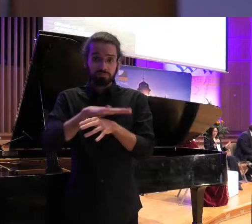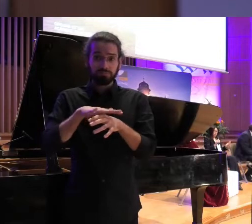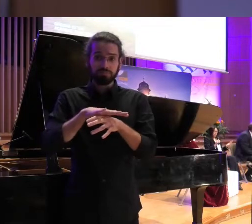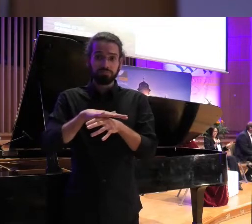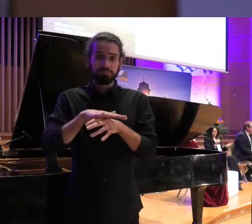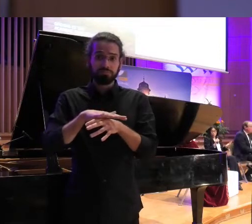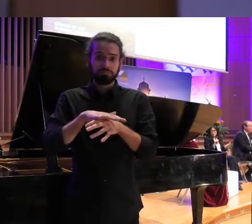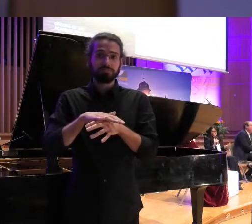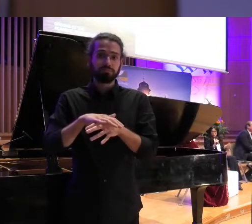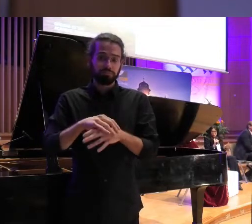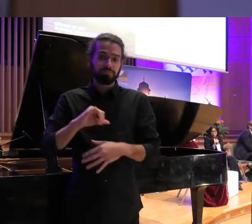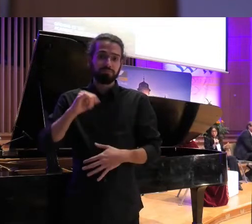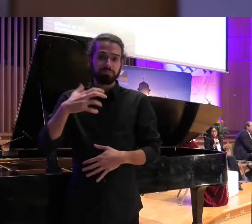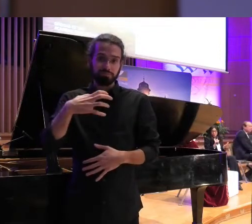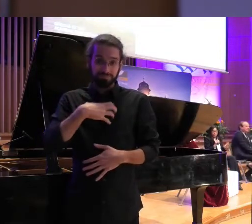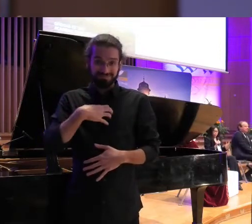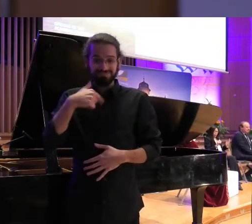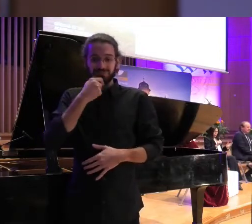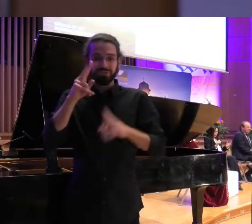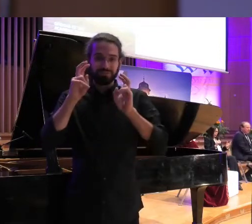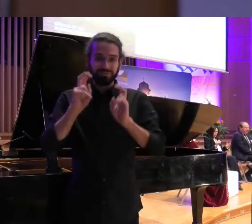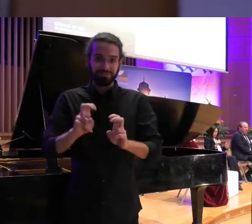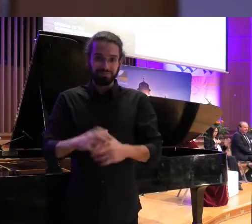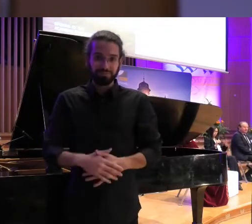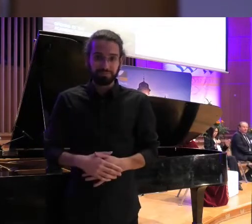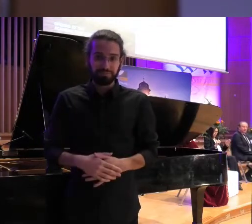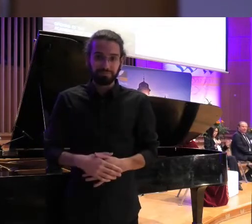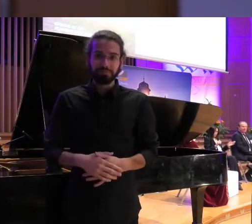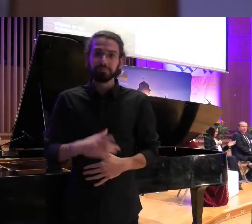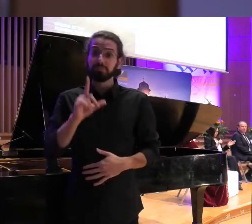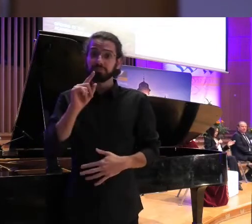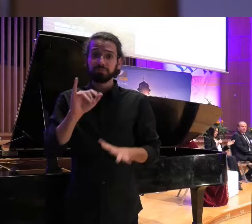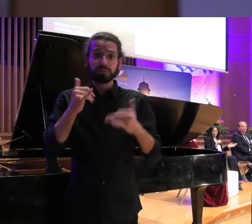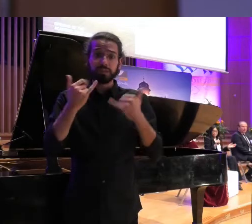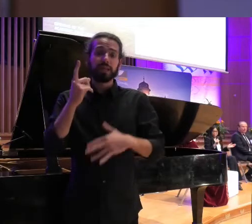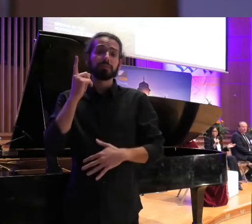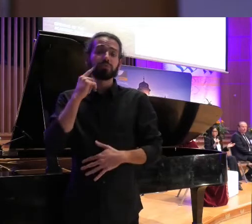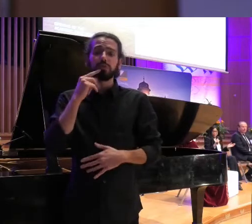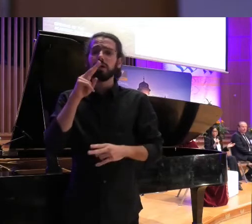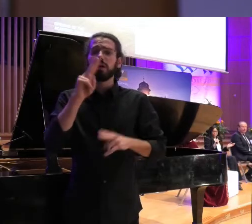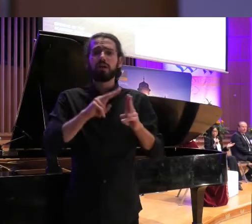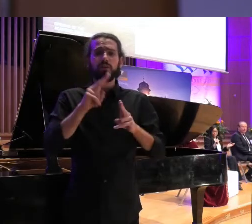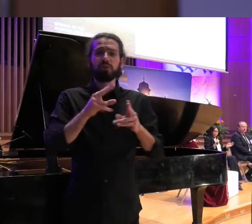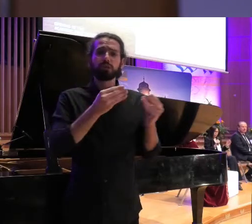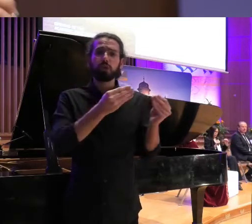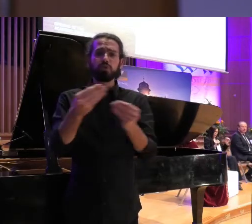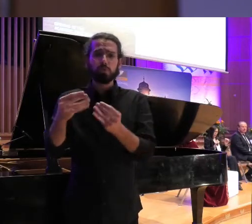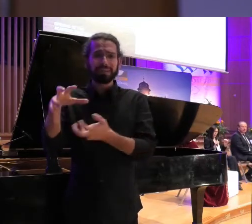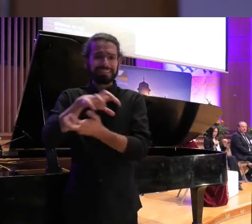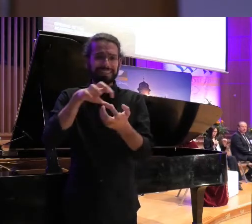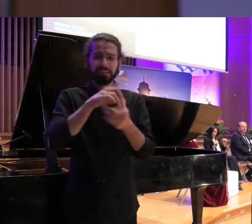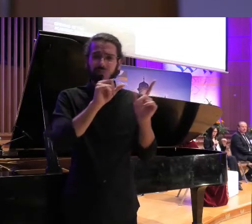a basic risk institute. Yeah. So we look at different types of disaster risks,